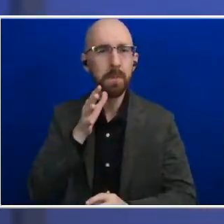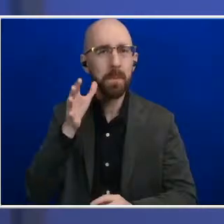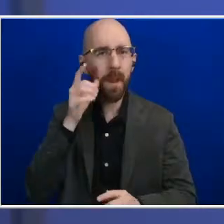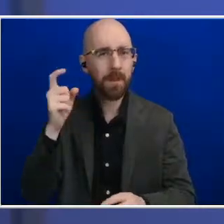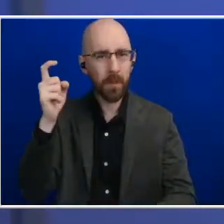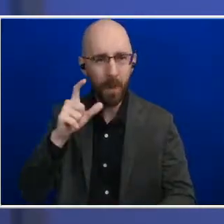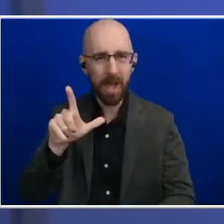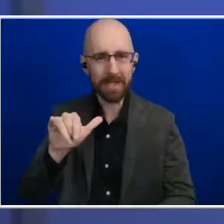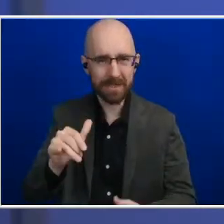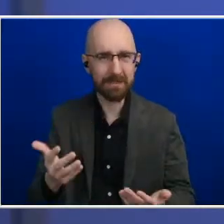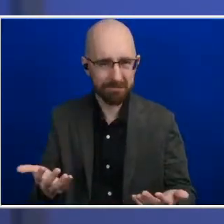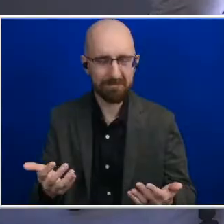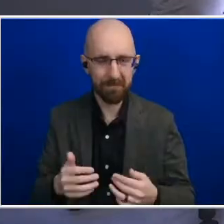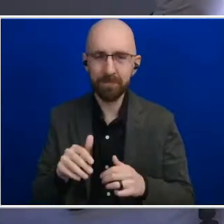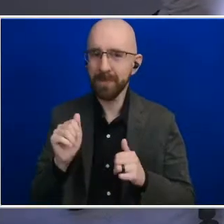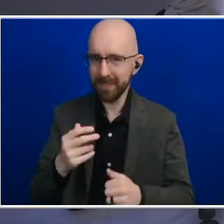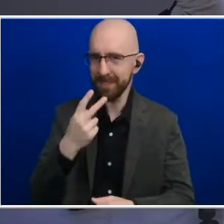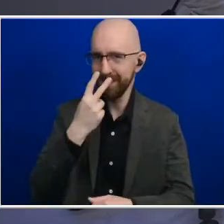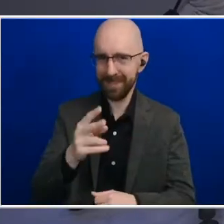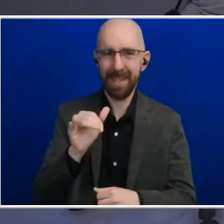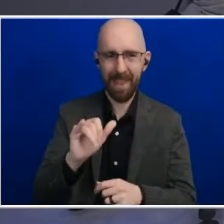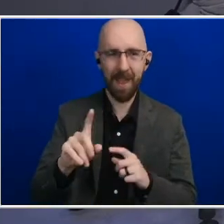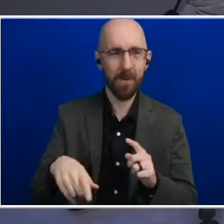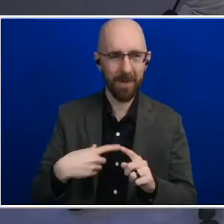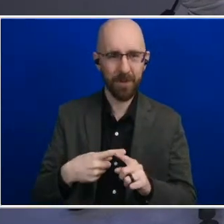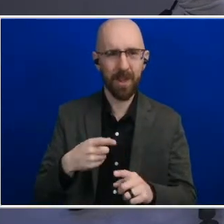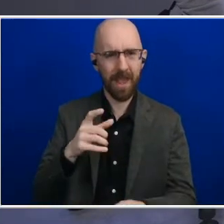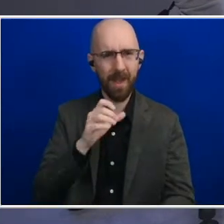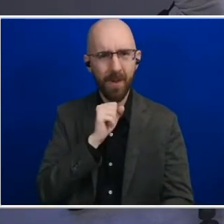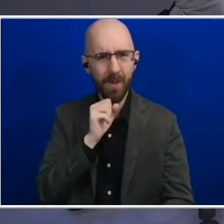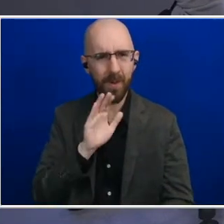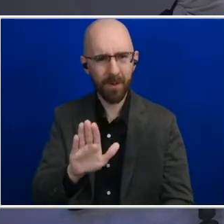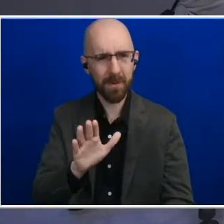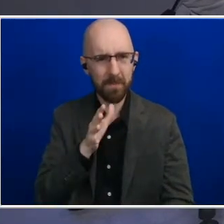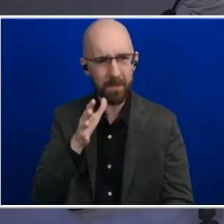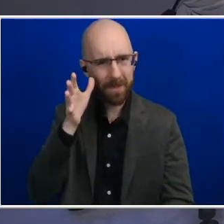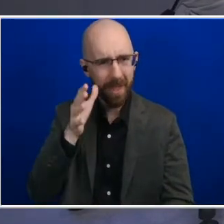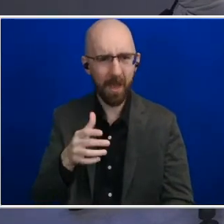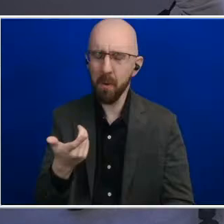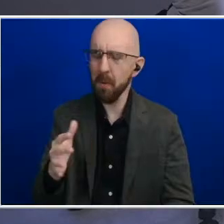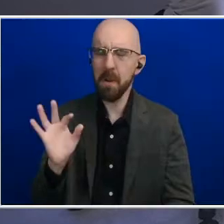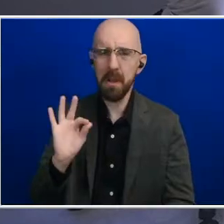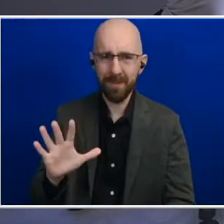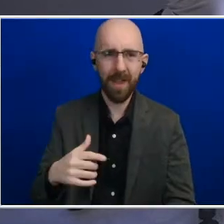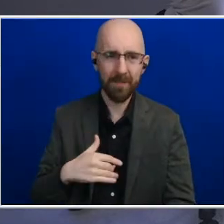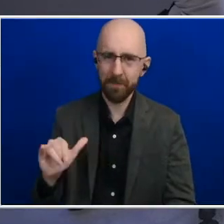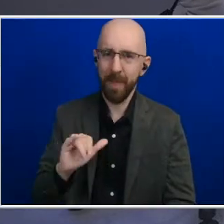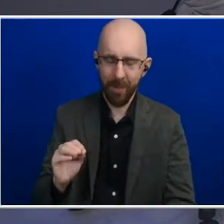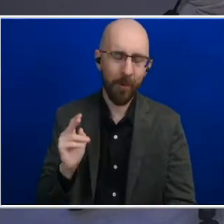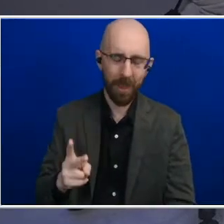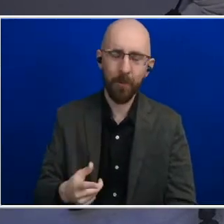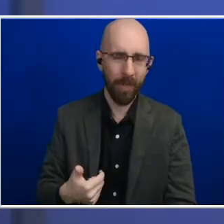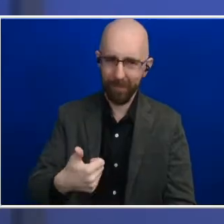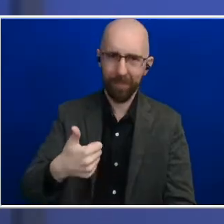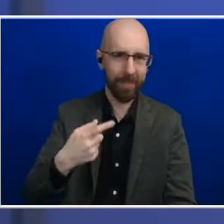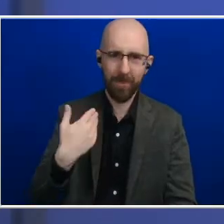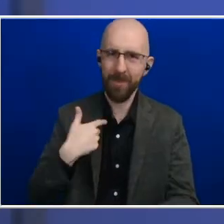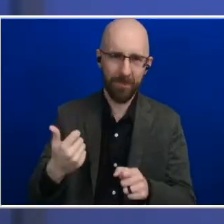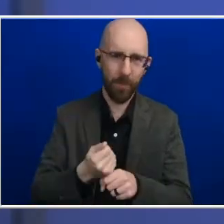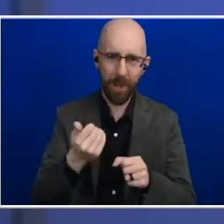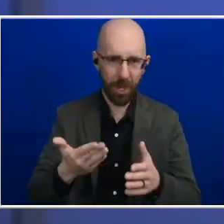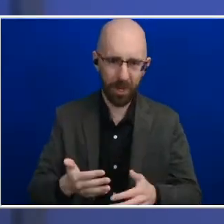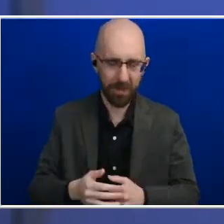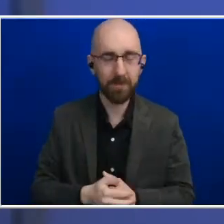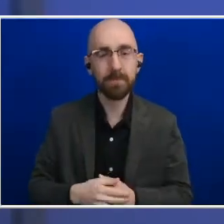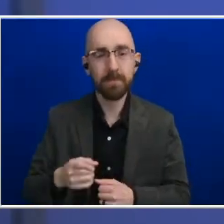You could see that whenever. How old are you? 85. How old are your mom and dad? Oh, they're 95. I'm like, okay, well, see that you got to win. And there are people who reach the age of